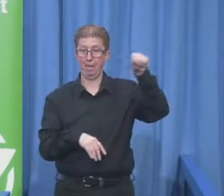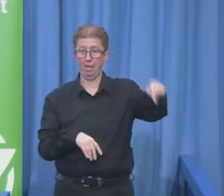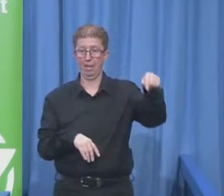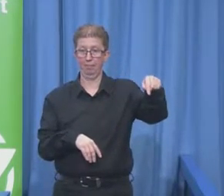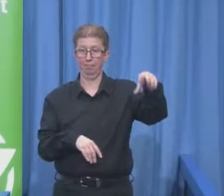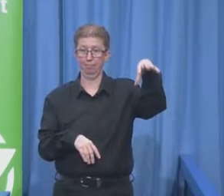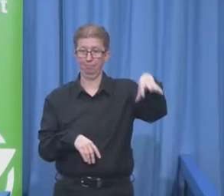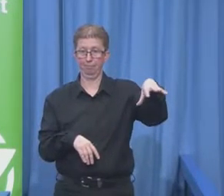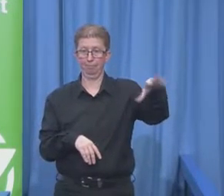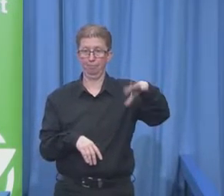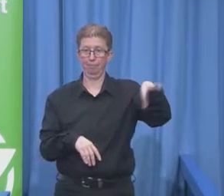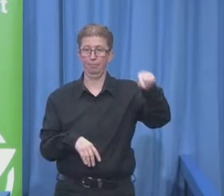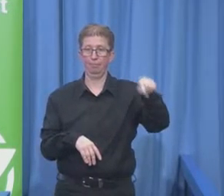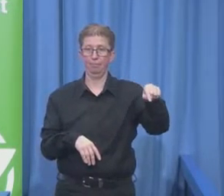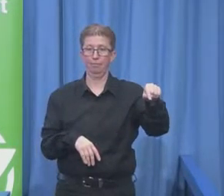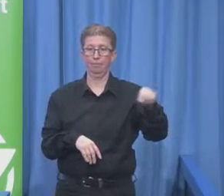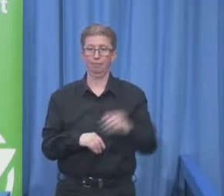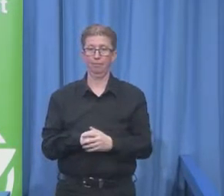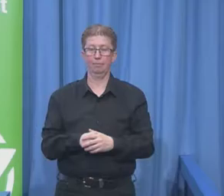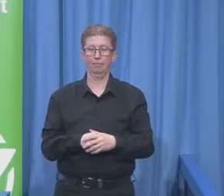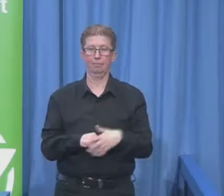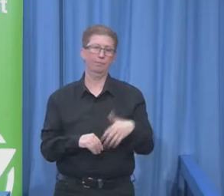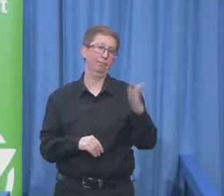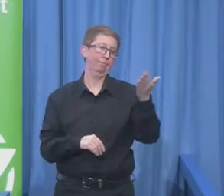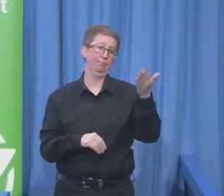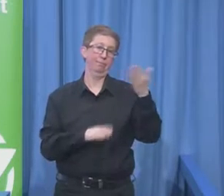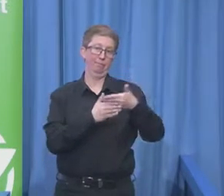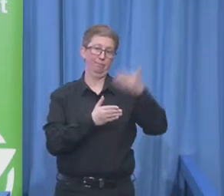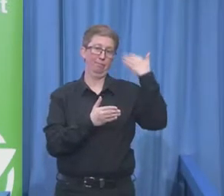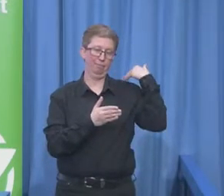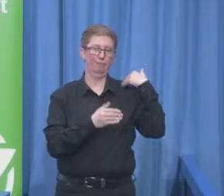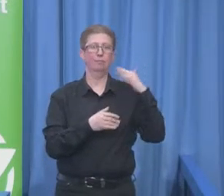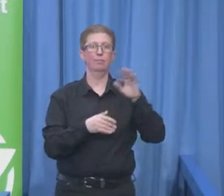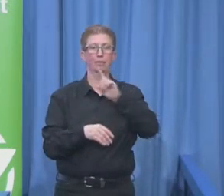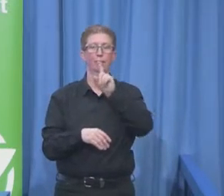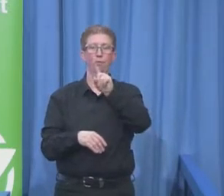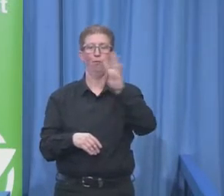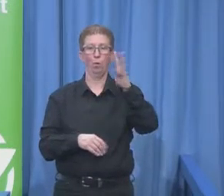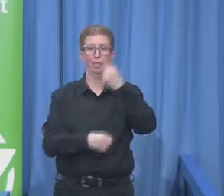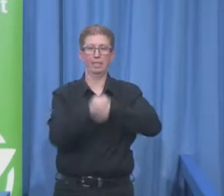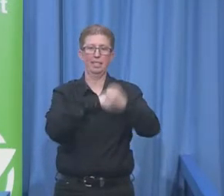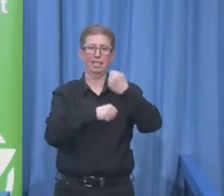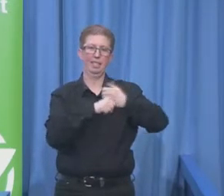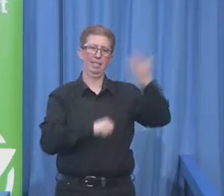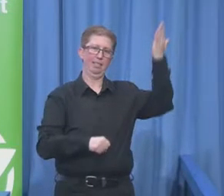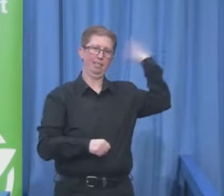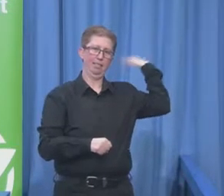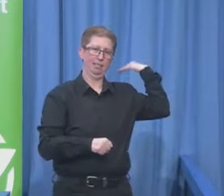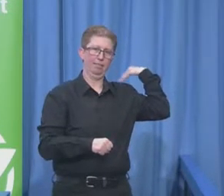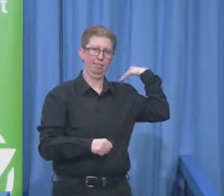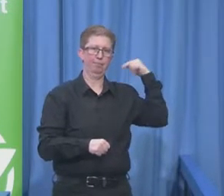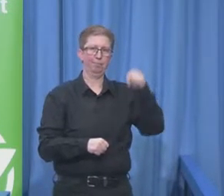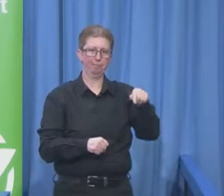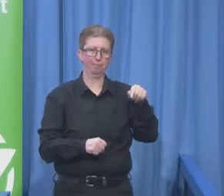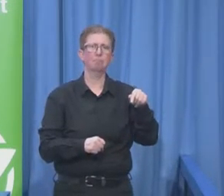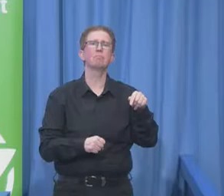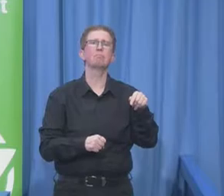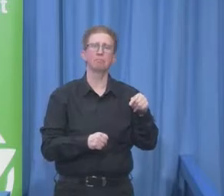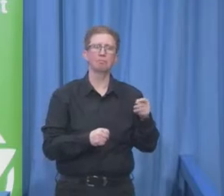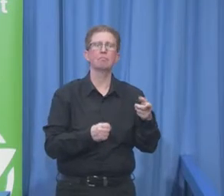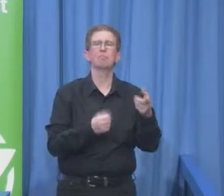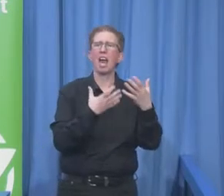30%. Then we started with JBS, and now the placement rate is 92%. And companies are